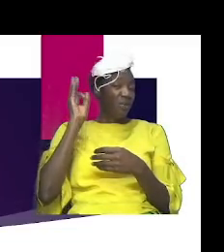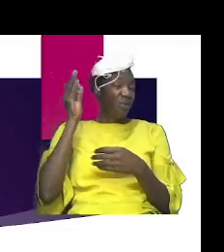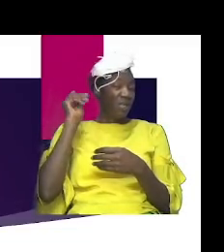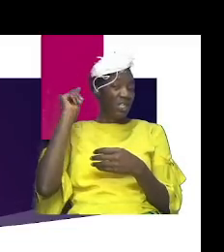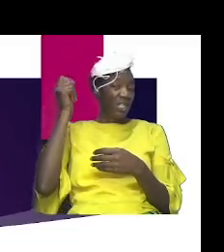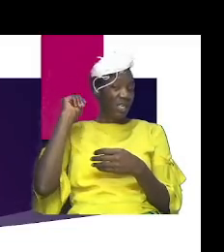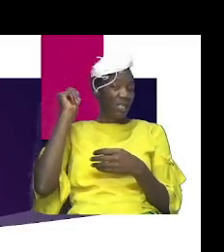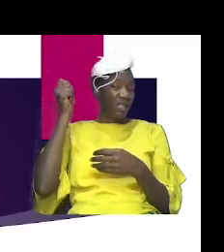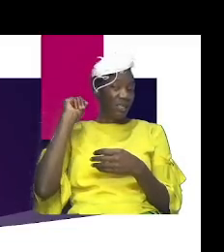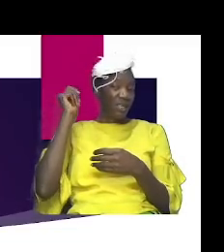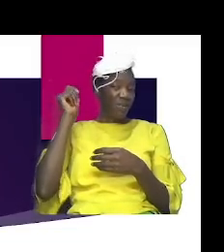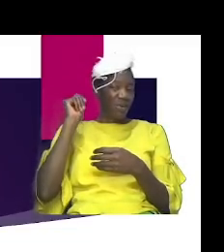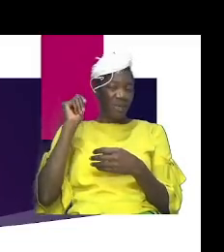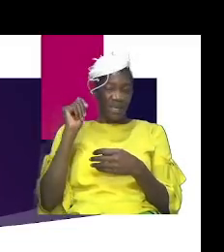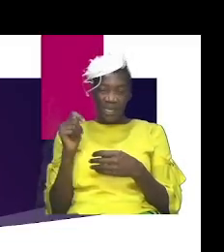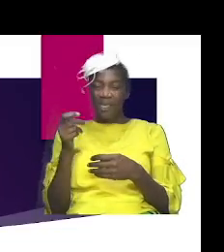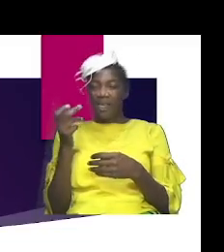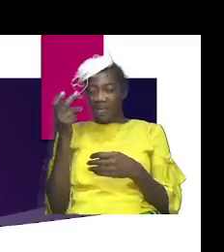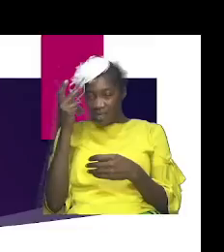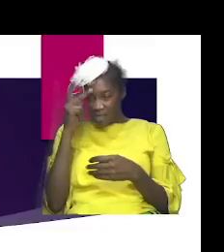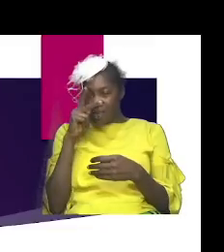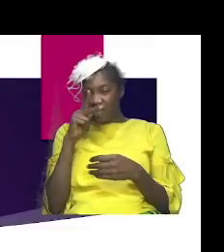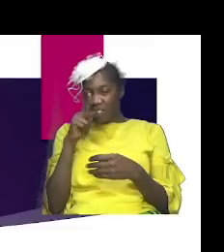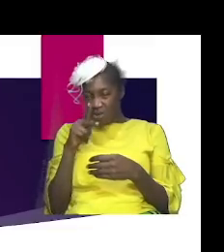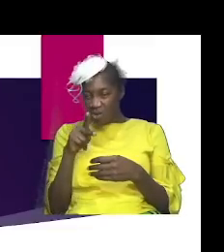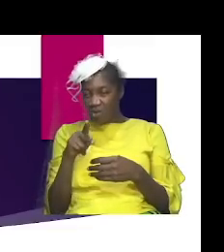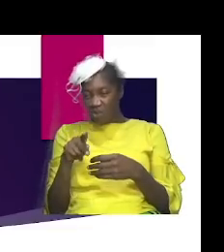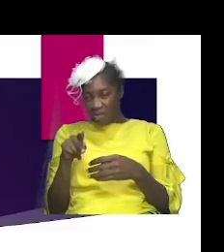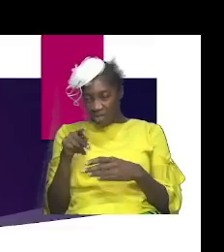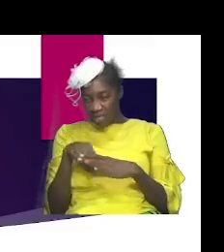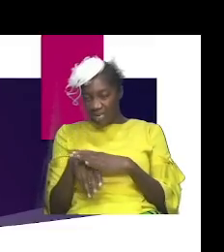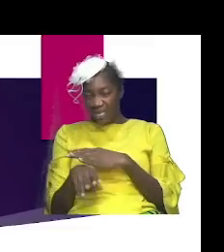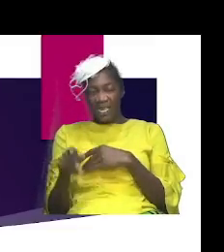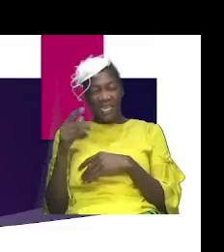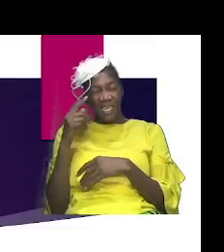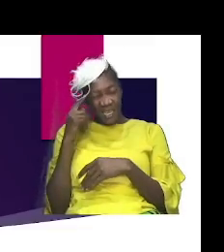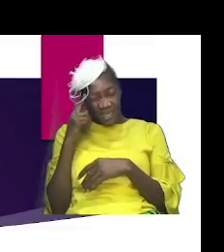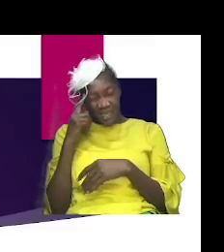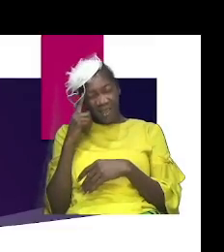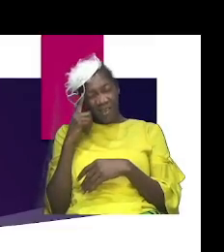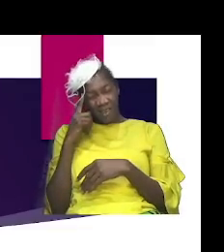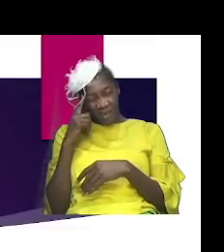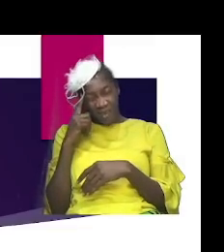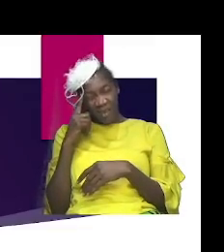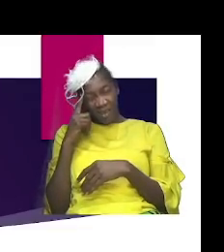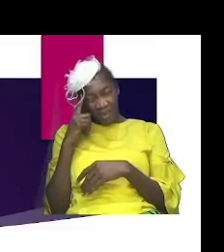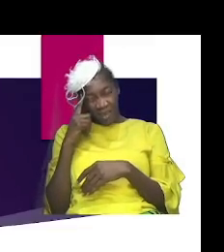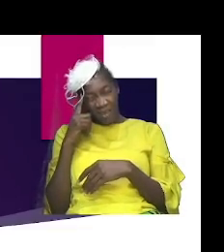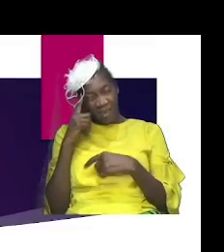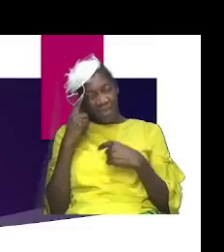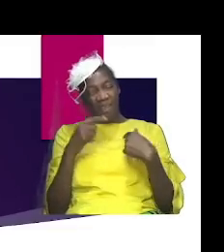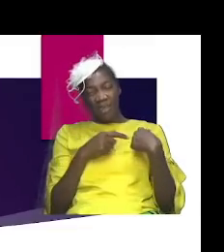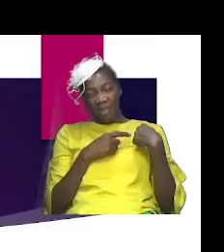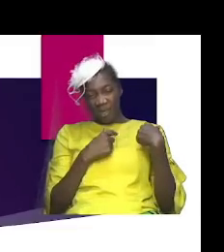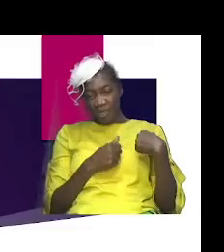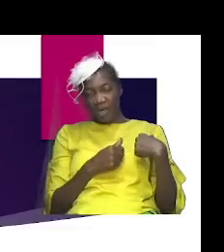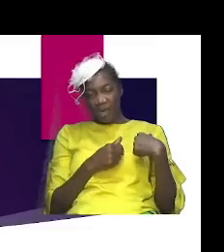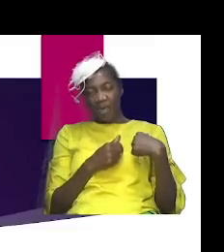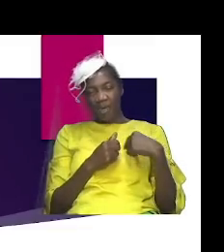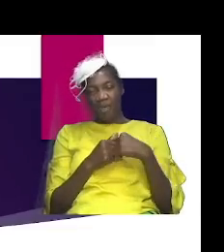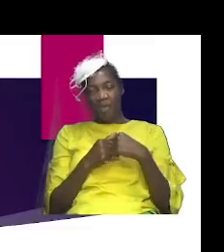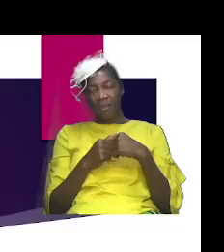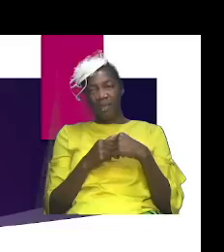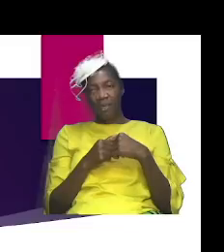be drilling down into our thoughts and the intents of our hearts. So yes, it's going